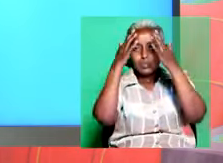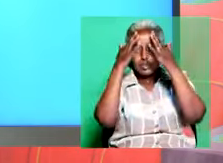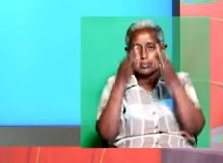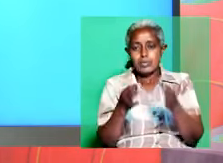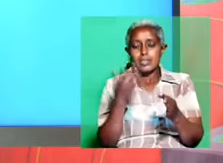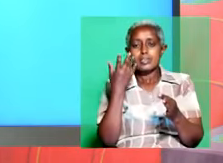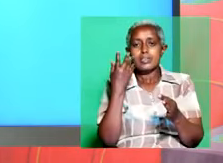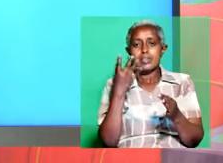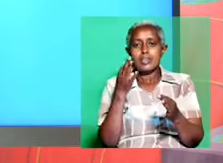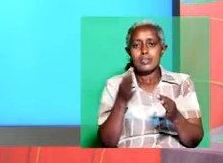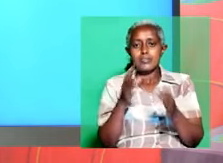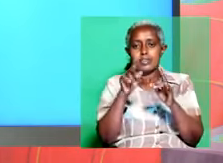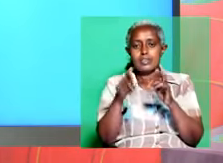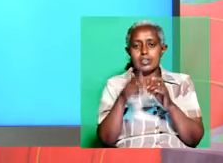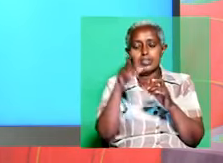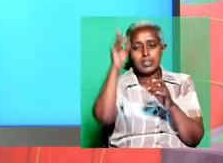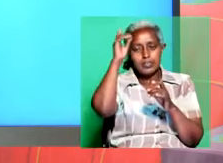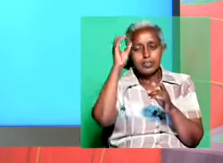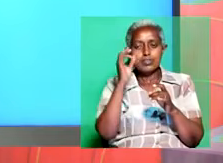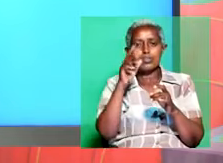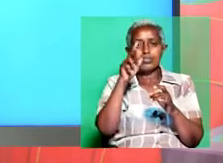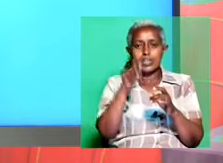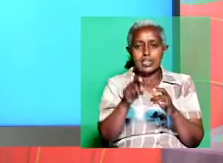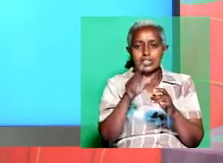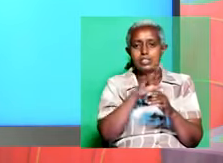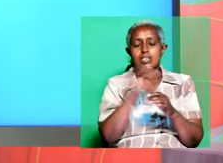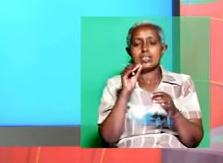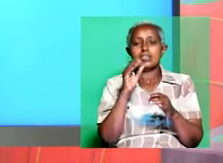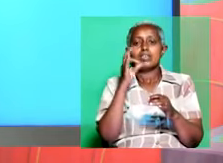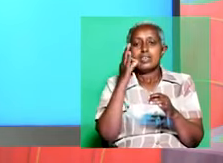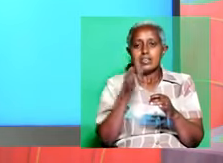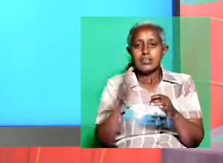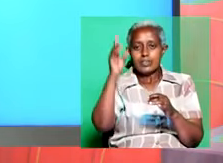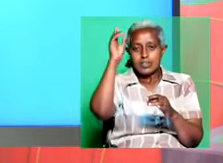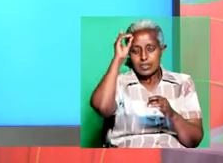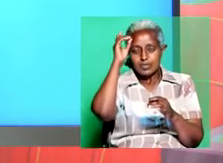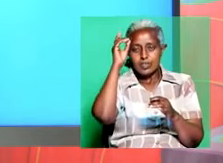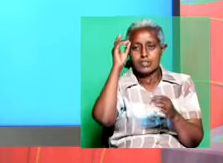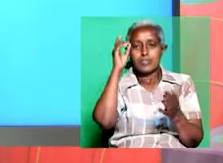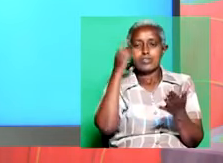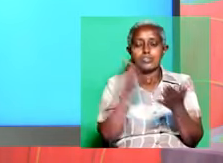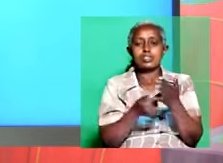determine f derivative of x and f derivative of